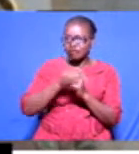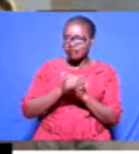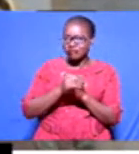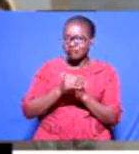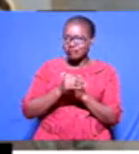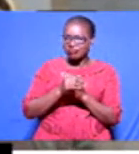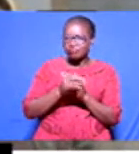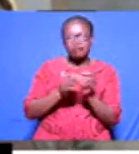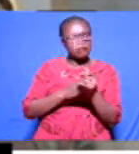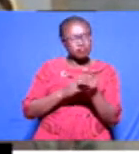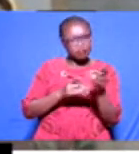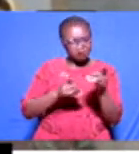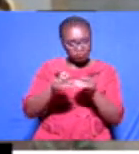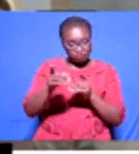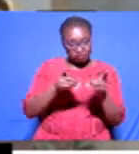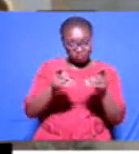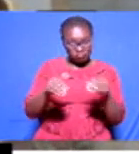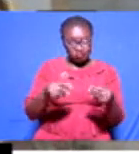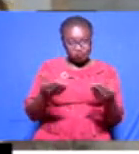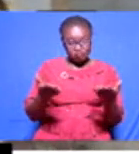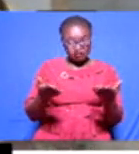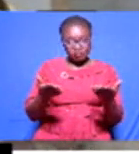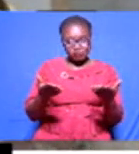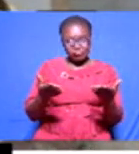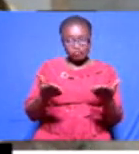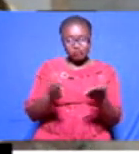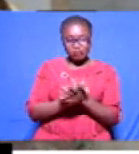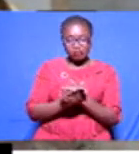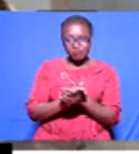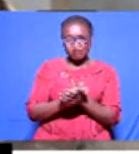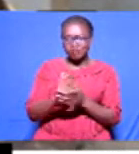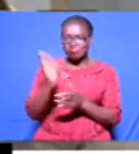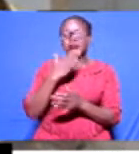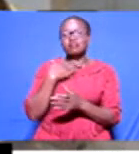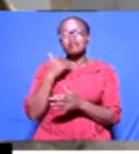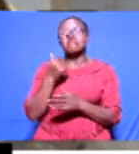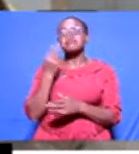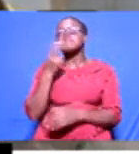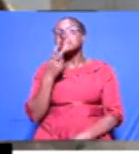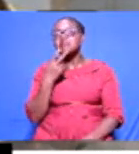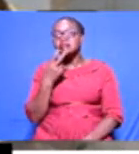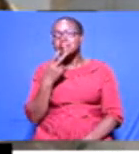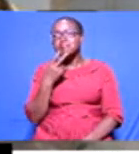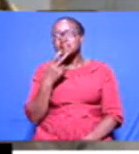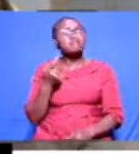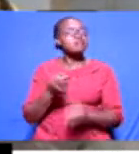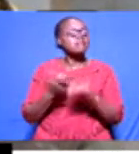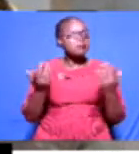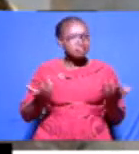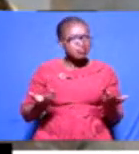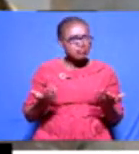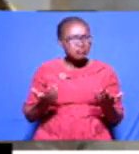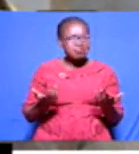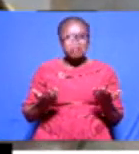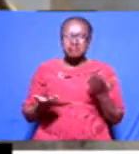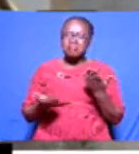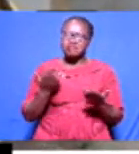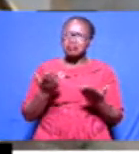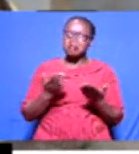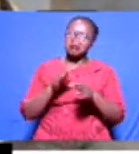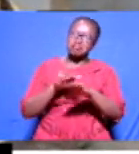kutupatia mwelekeo kwa pati ya elimu. Hakutaka kujua ni nani unatoka wapi, si ati labda ingekuwa ati ni